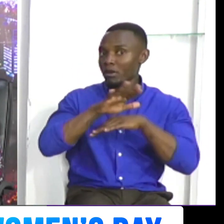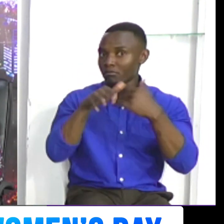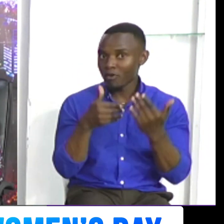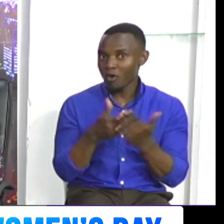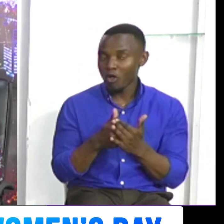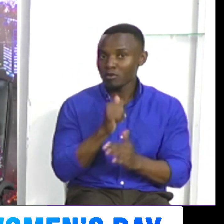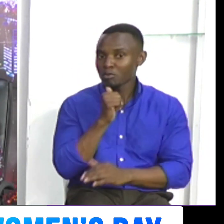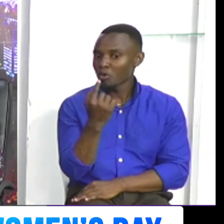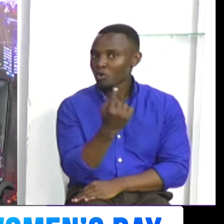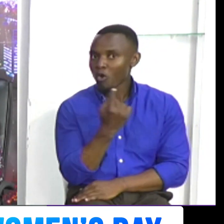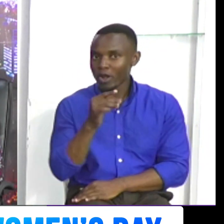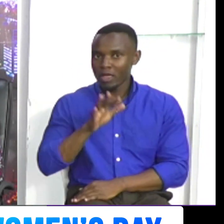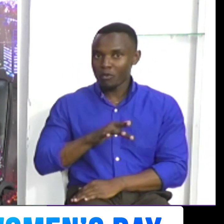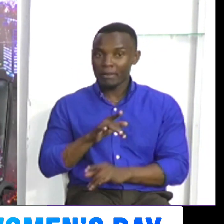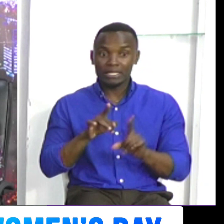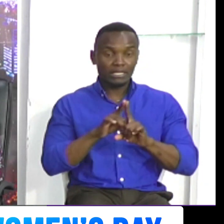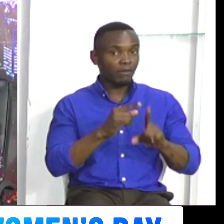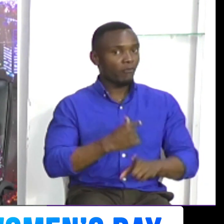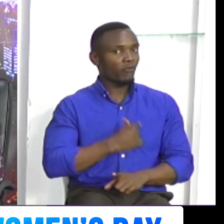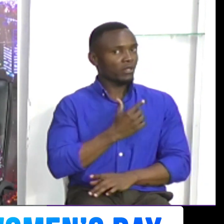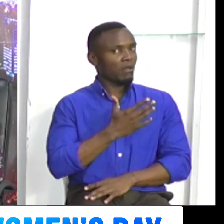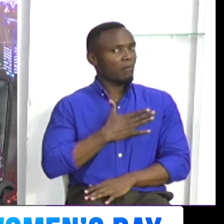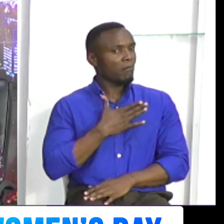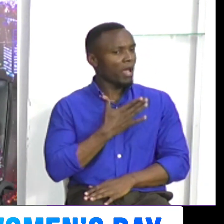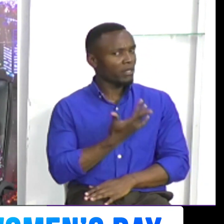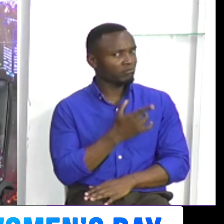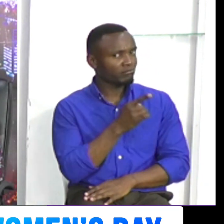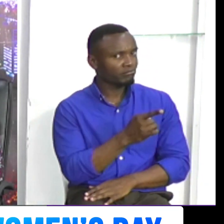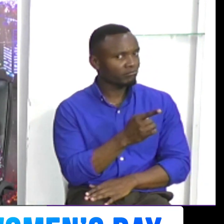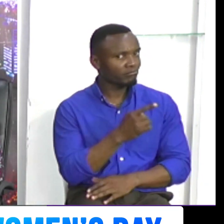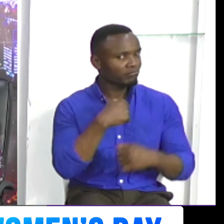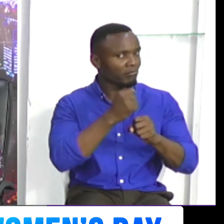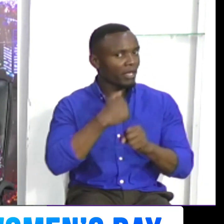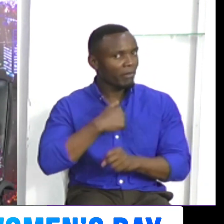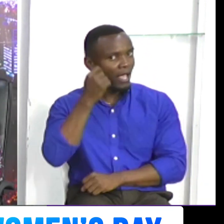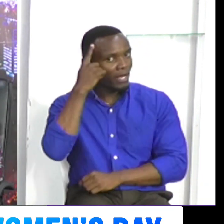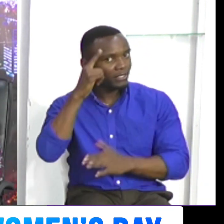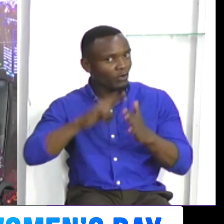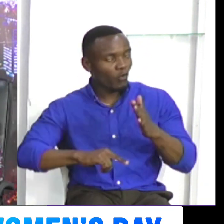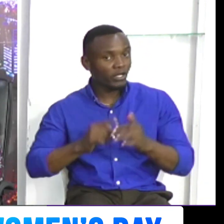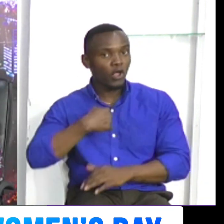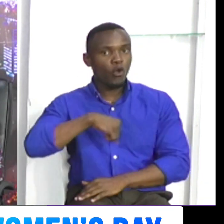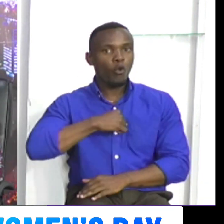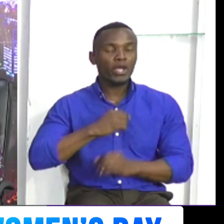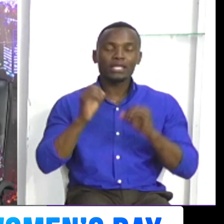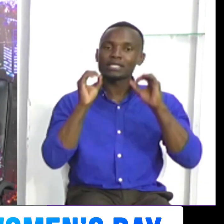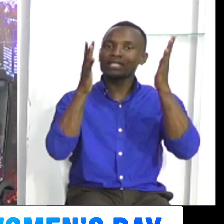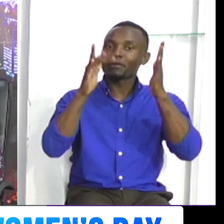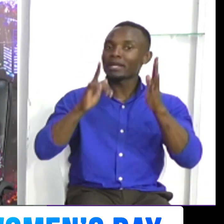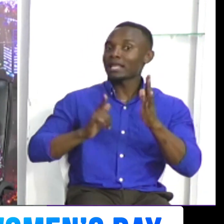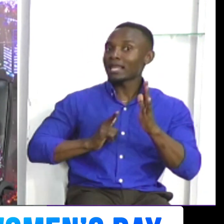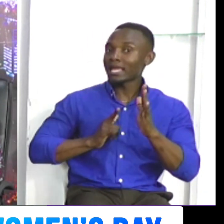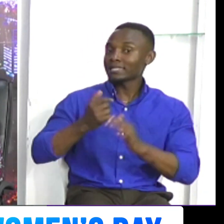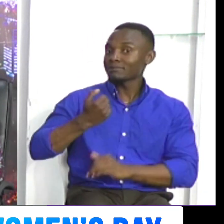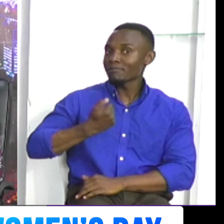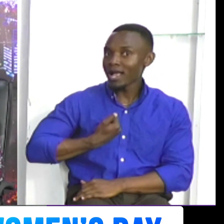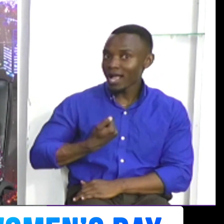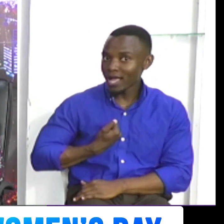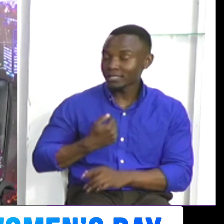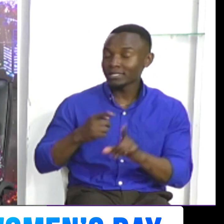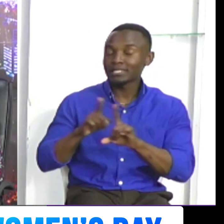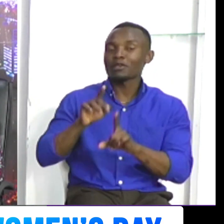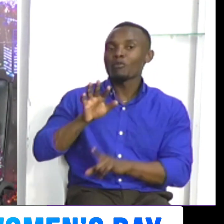women, my guest here makes me understand that we are celebrating ladies, girls.